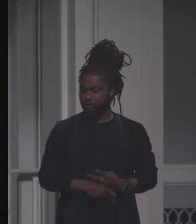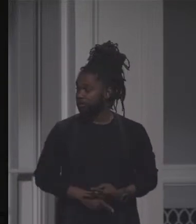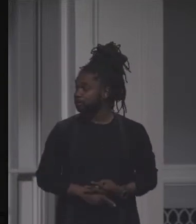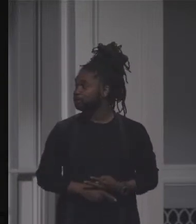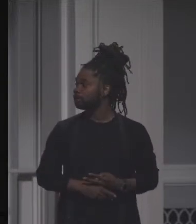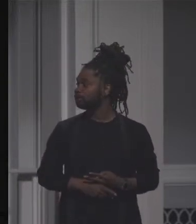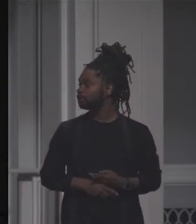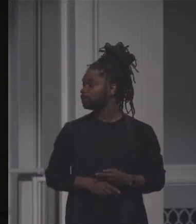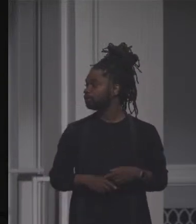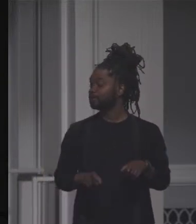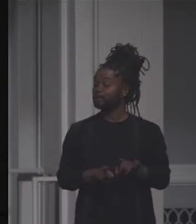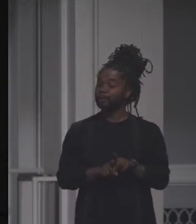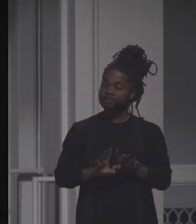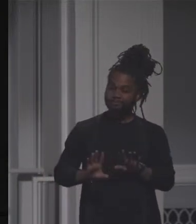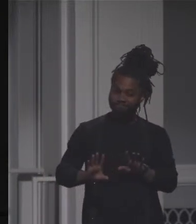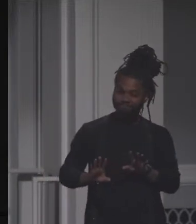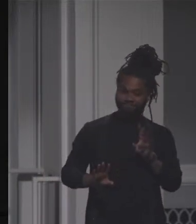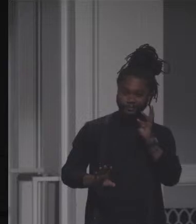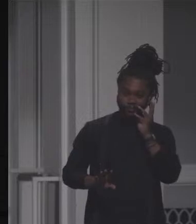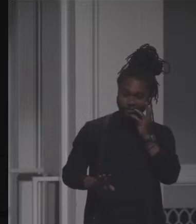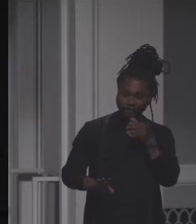had been a lot of wine.